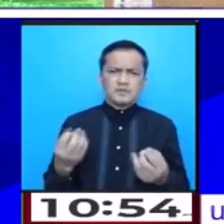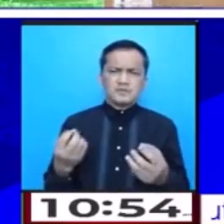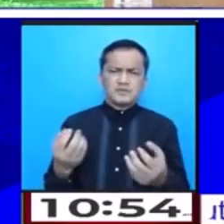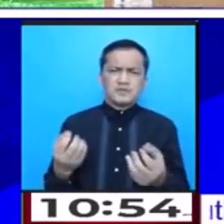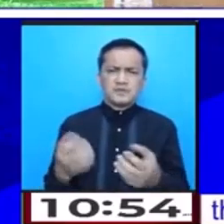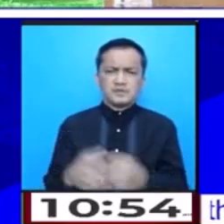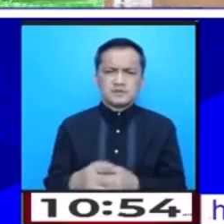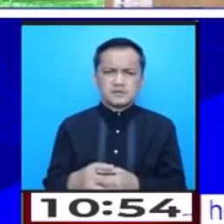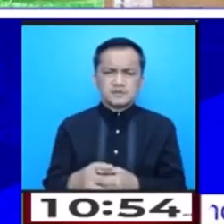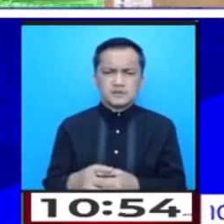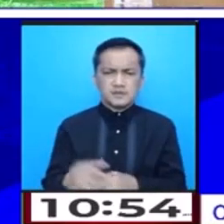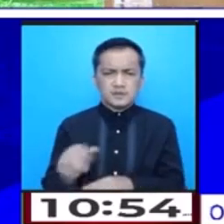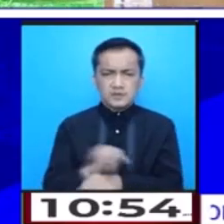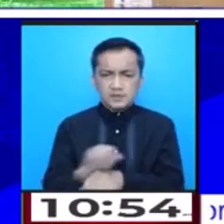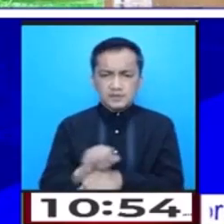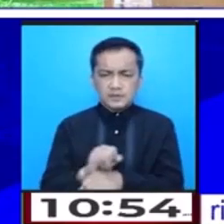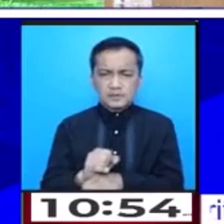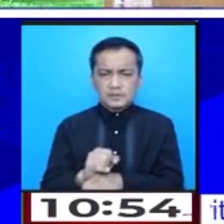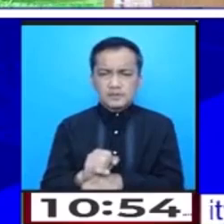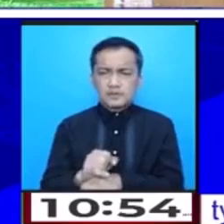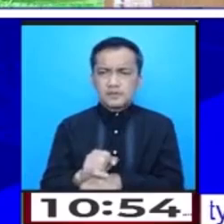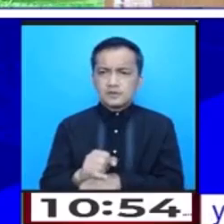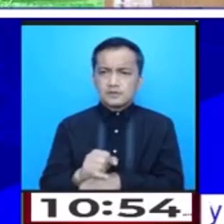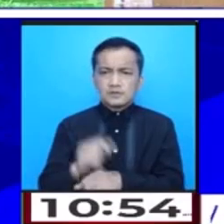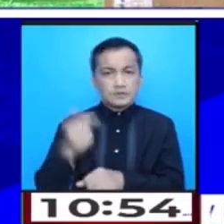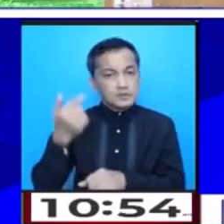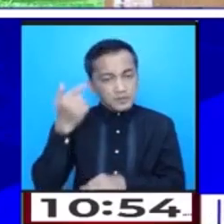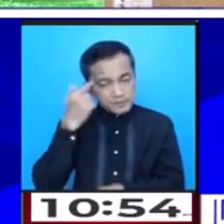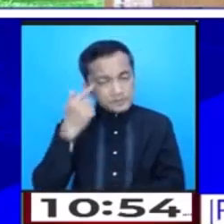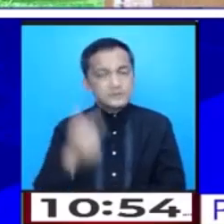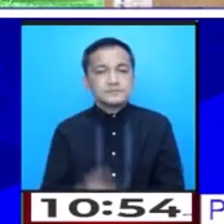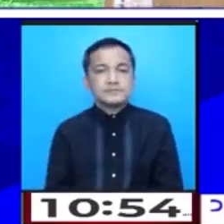efforts across government now that are being